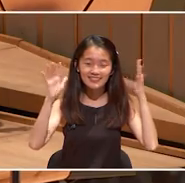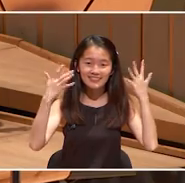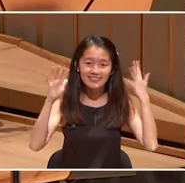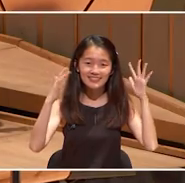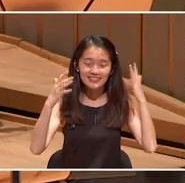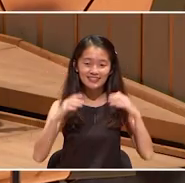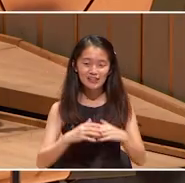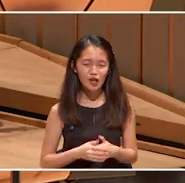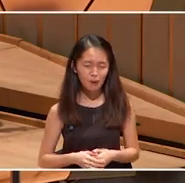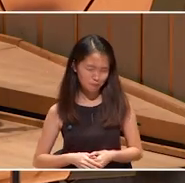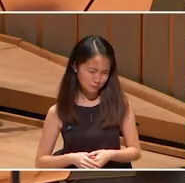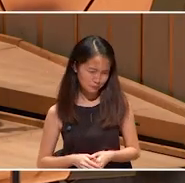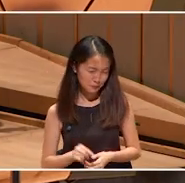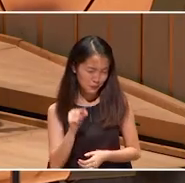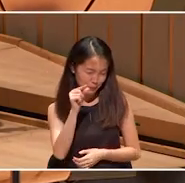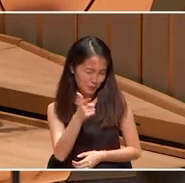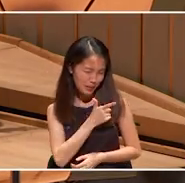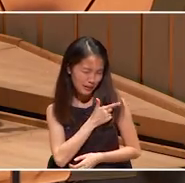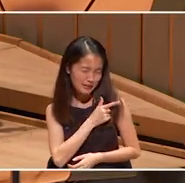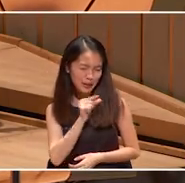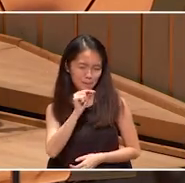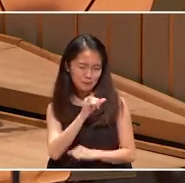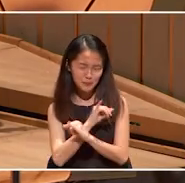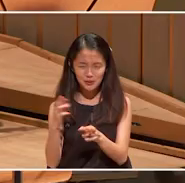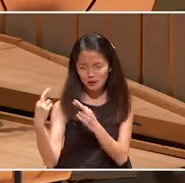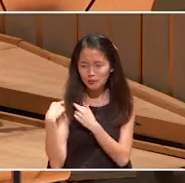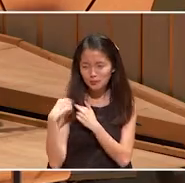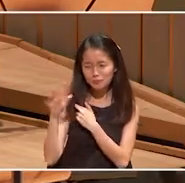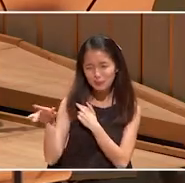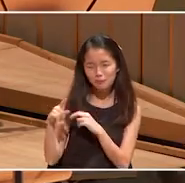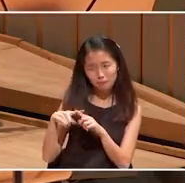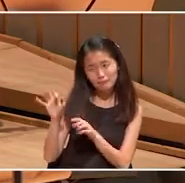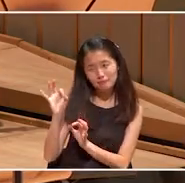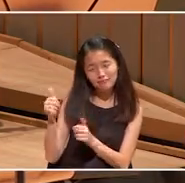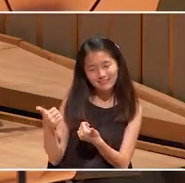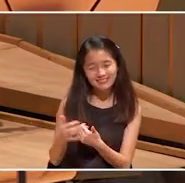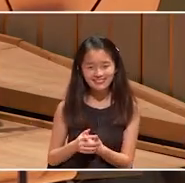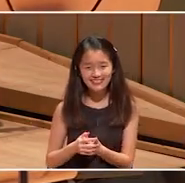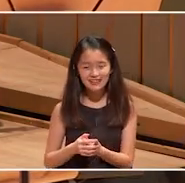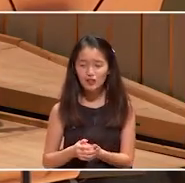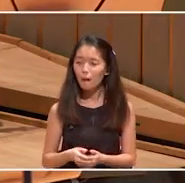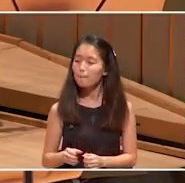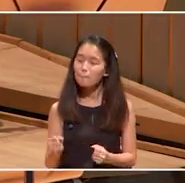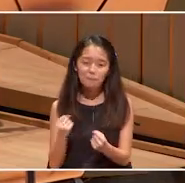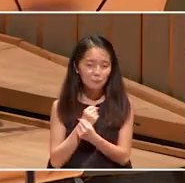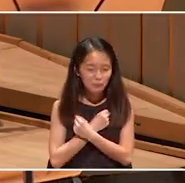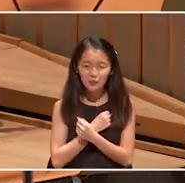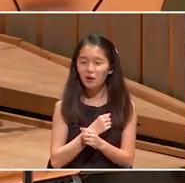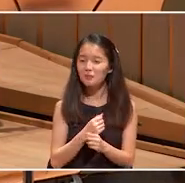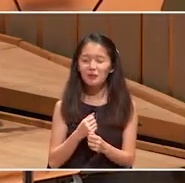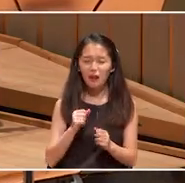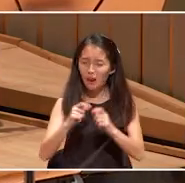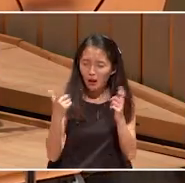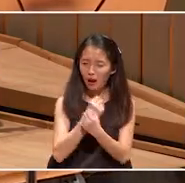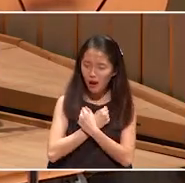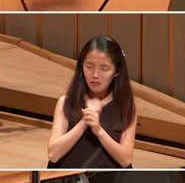A bit lazy, a bit irresponsible, Ben. We love that. Wonderful arrangement as well. There was lots of love from coming to ZHANGYI as well. I could see, at the